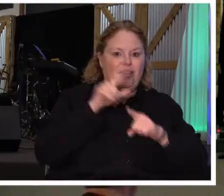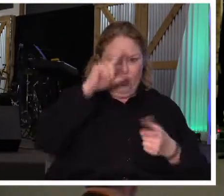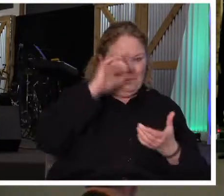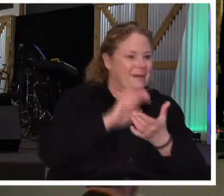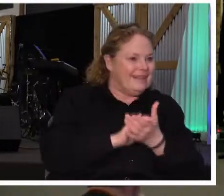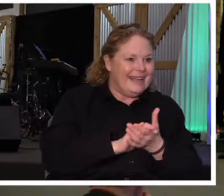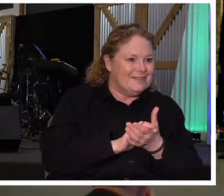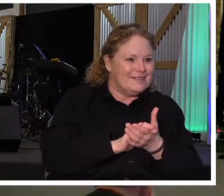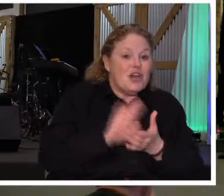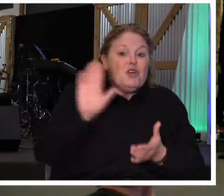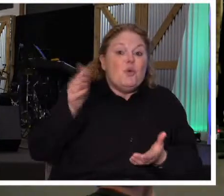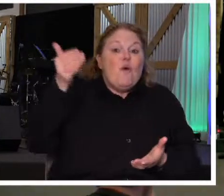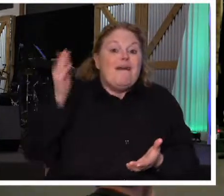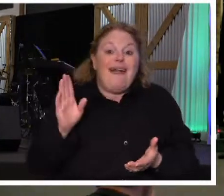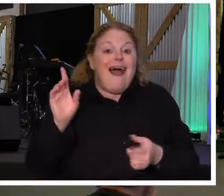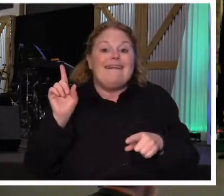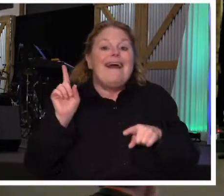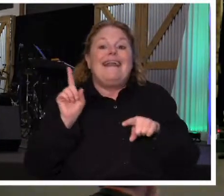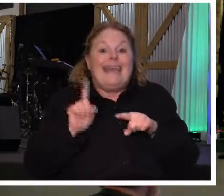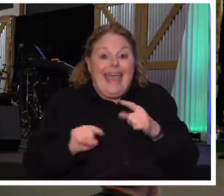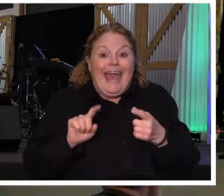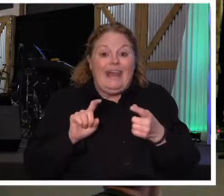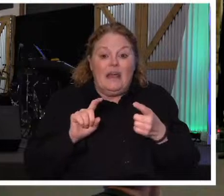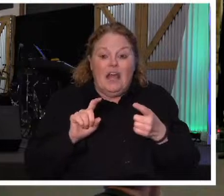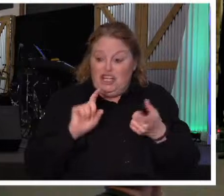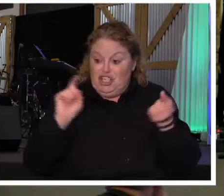have a God that can actually change you. You have a